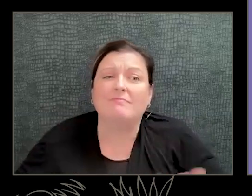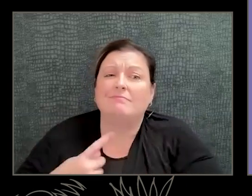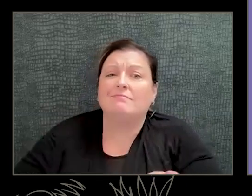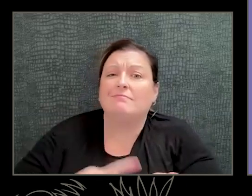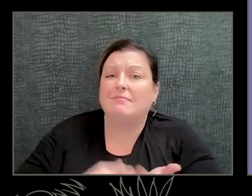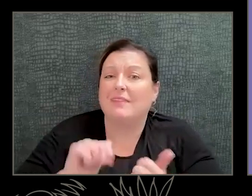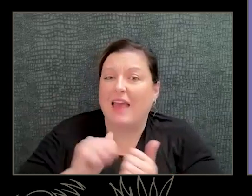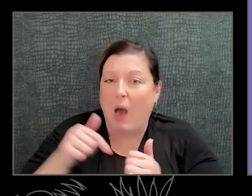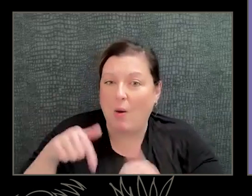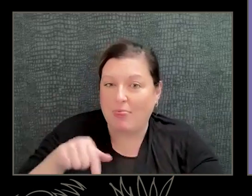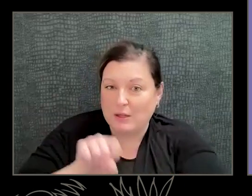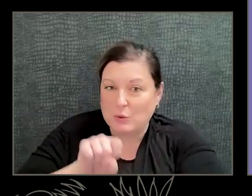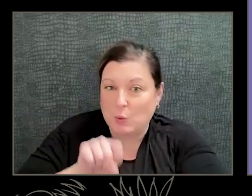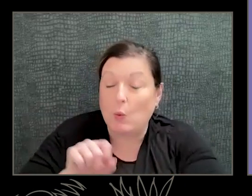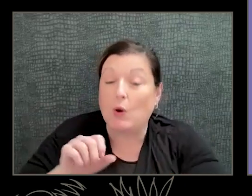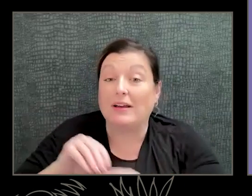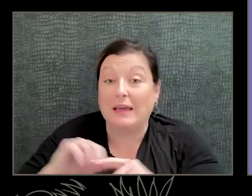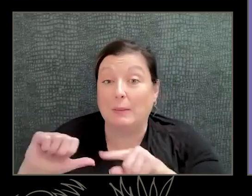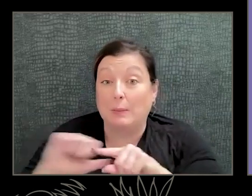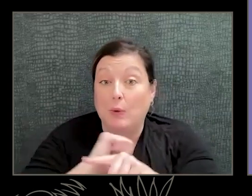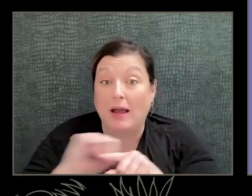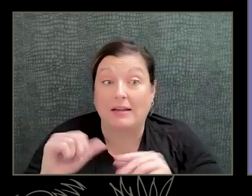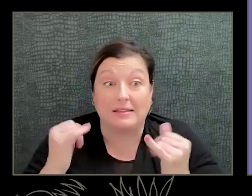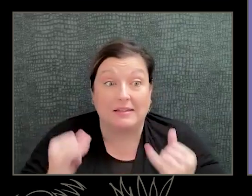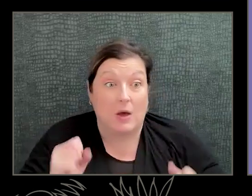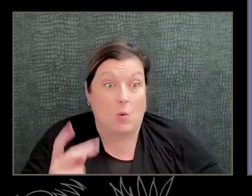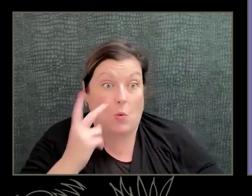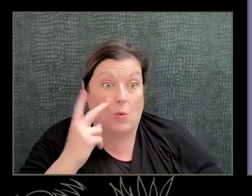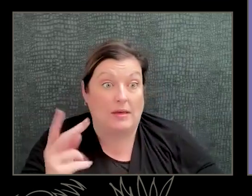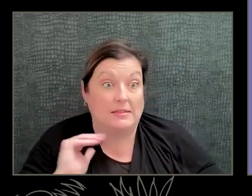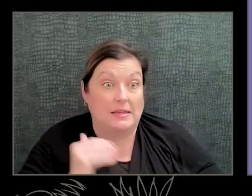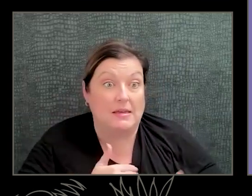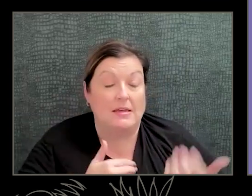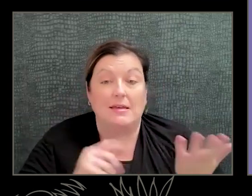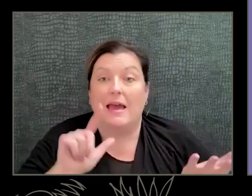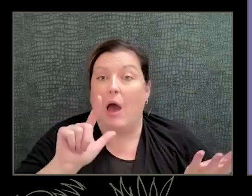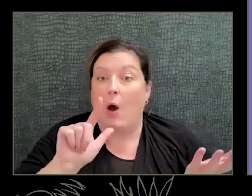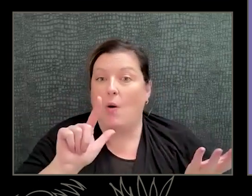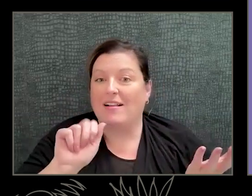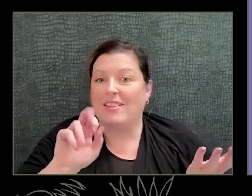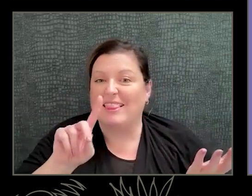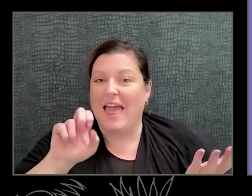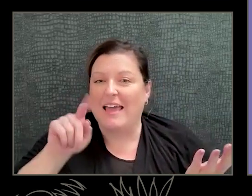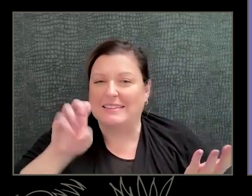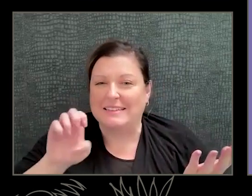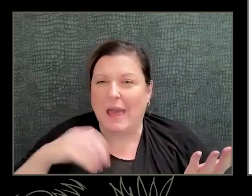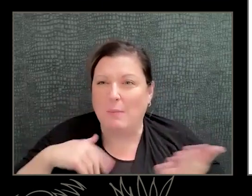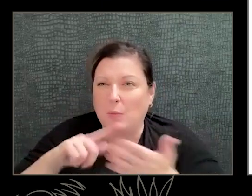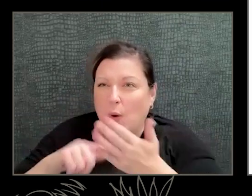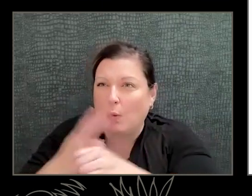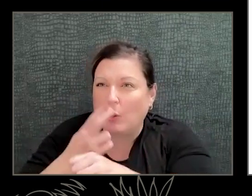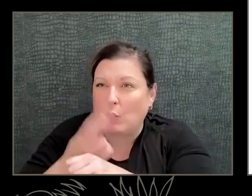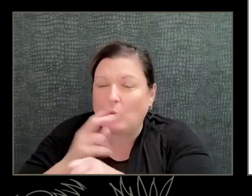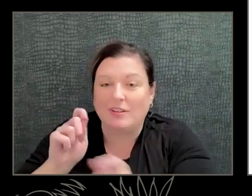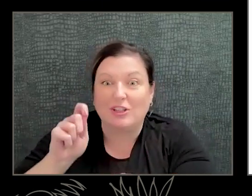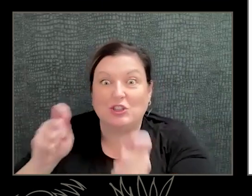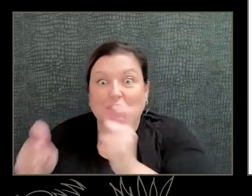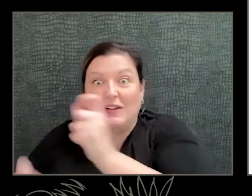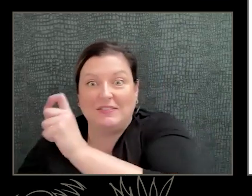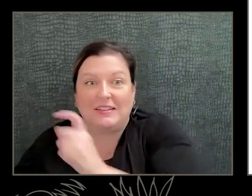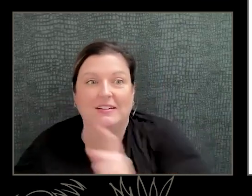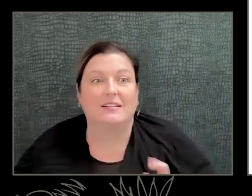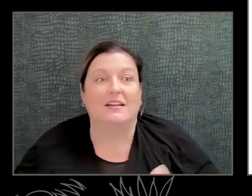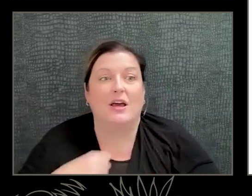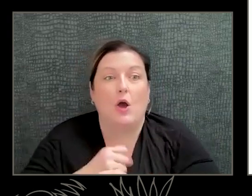these actually work in practice now that we can see that our landscape is shifting. So what I've done is I created